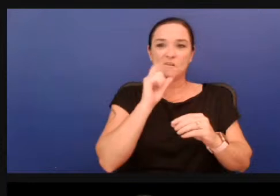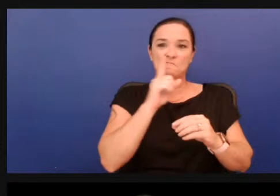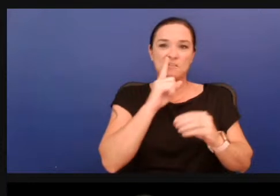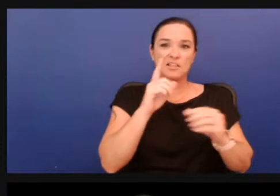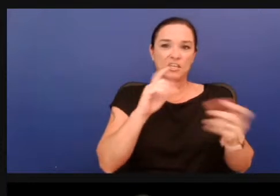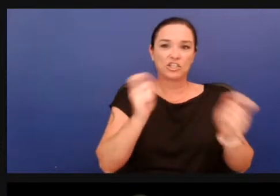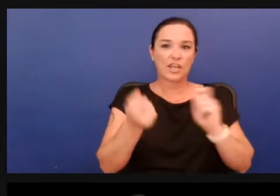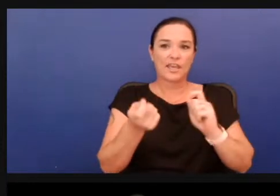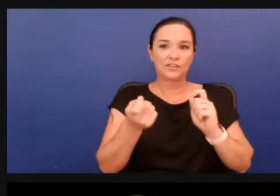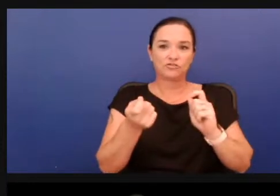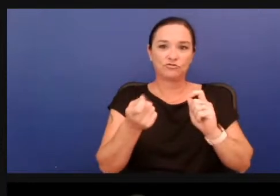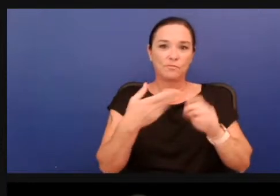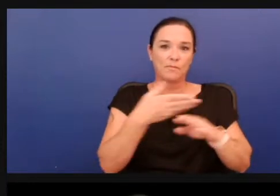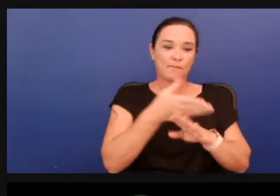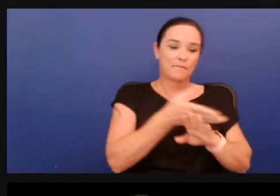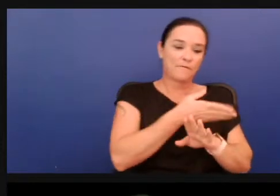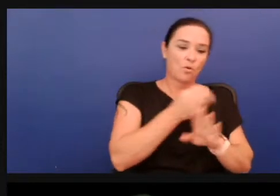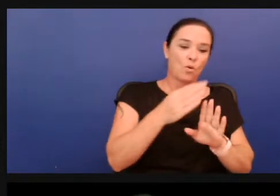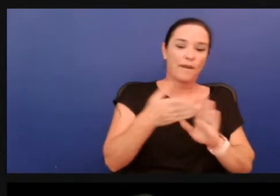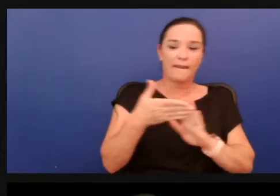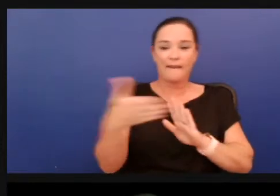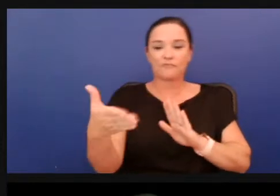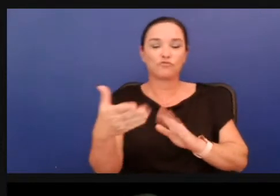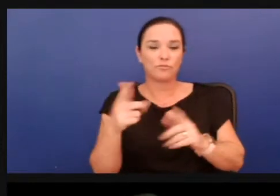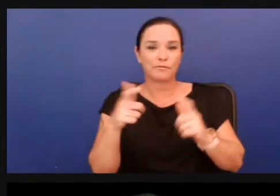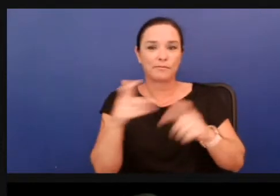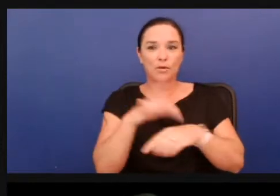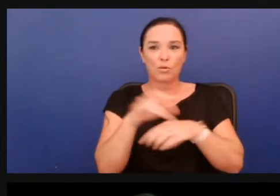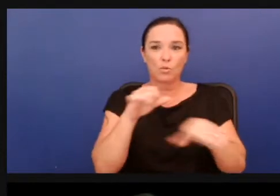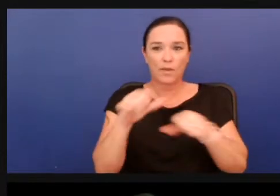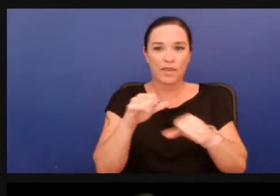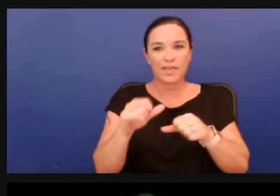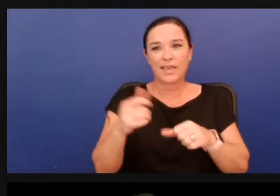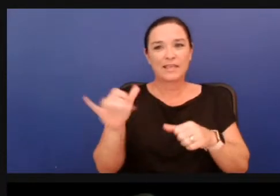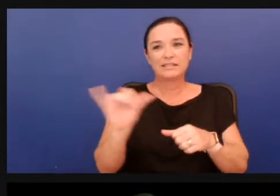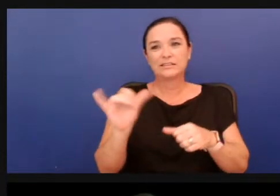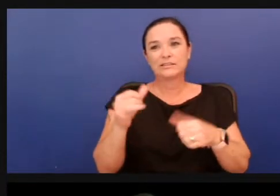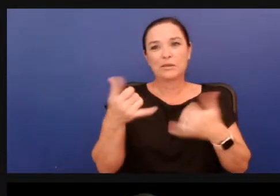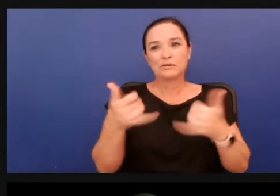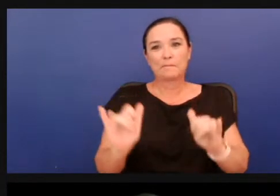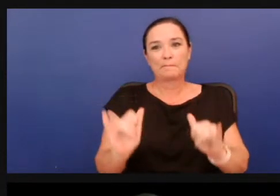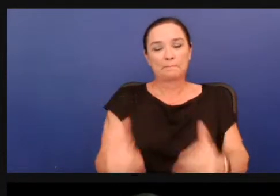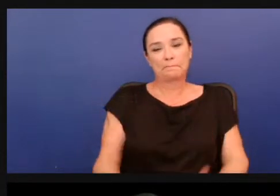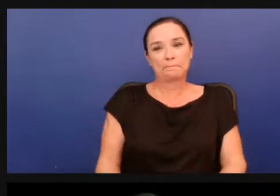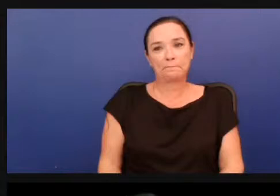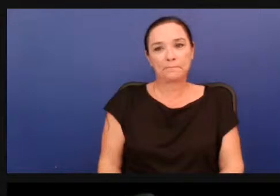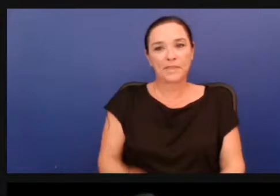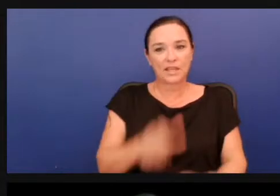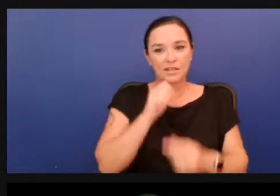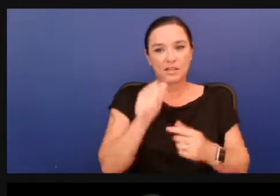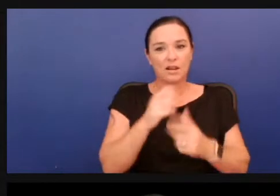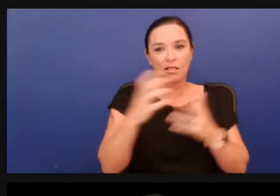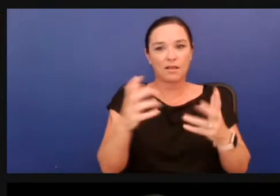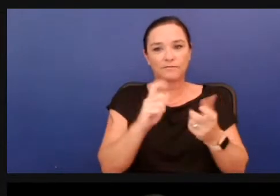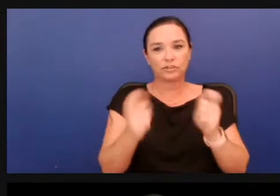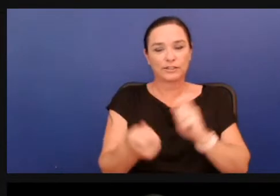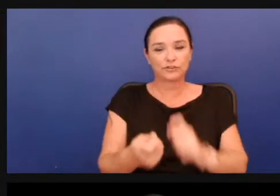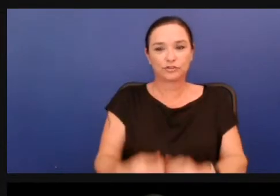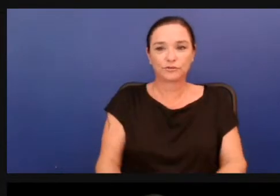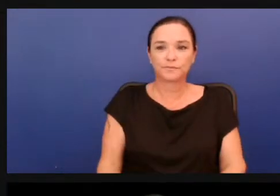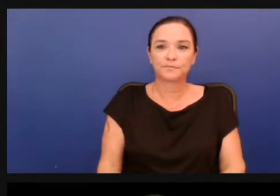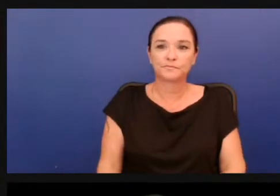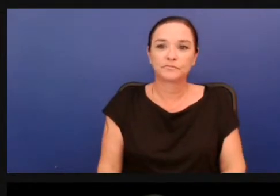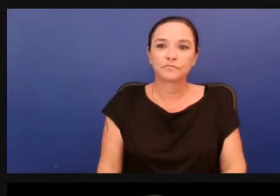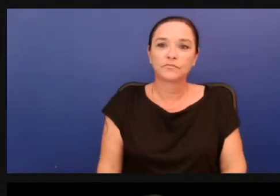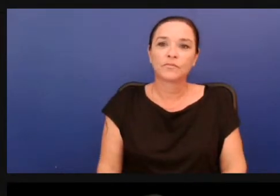earthquakes. Kind of low-level earthquakes, all pretty shallow, and still same afterwards. So not much change there on Mauna Loa. Earthquake